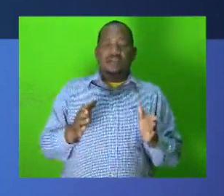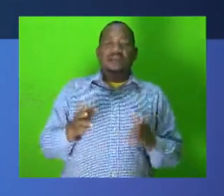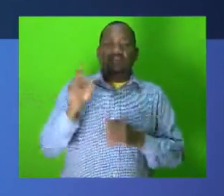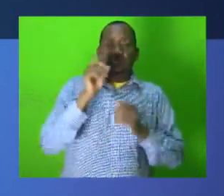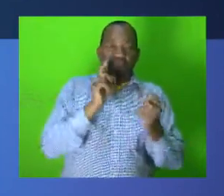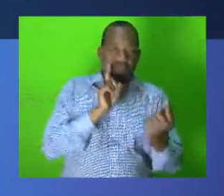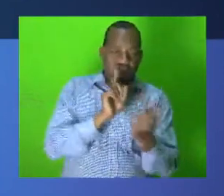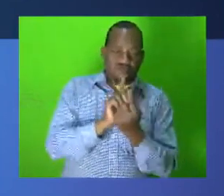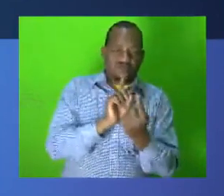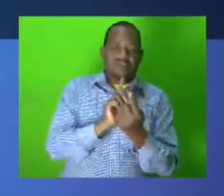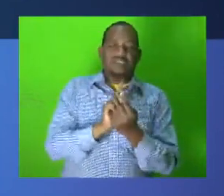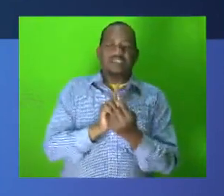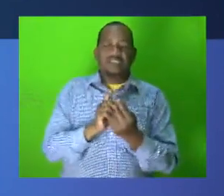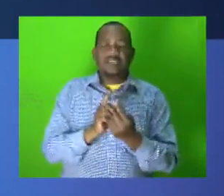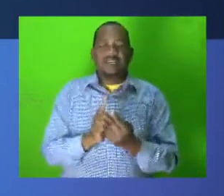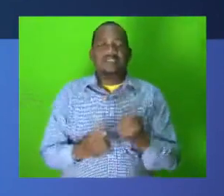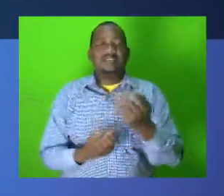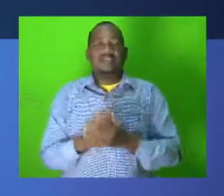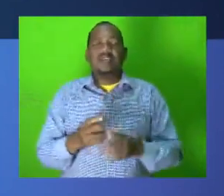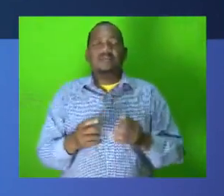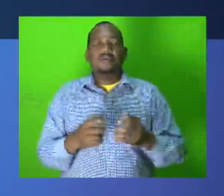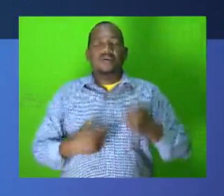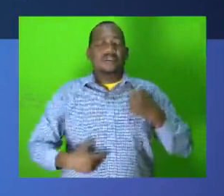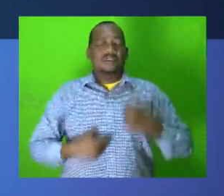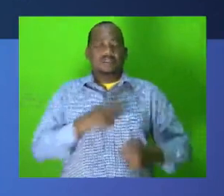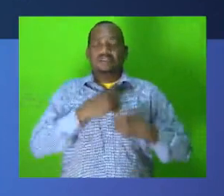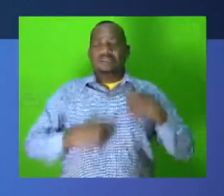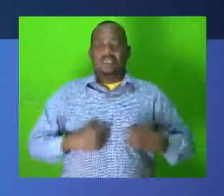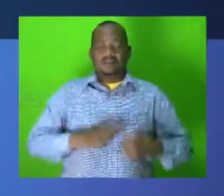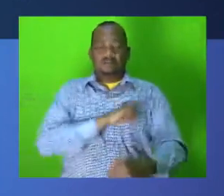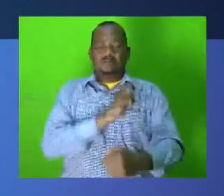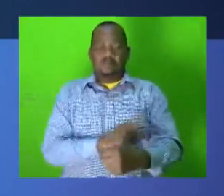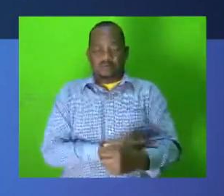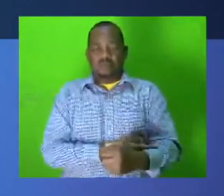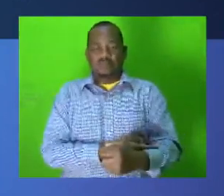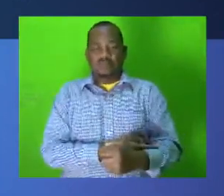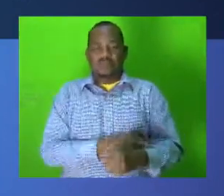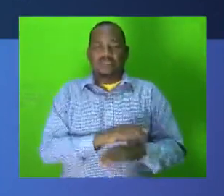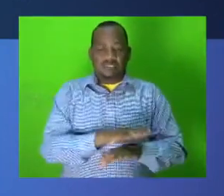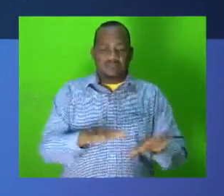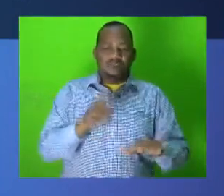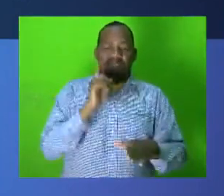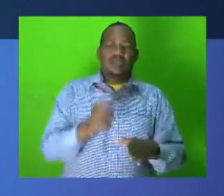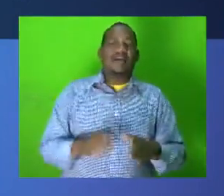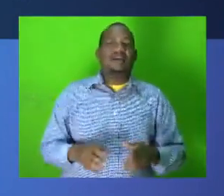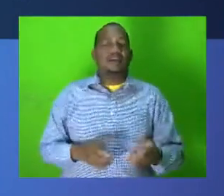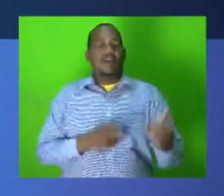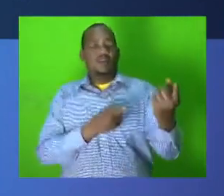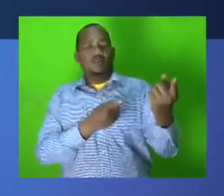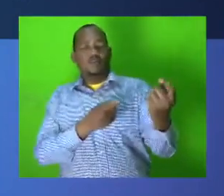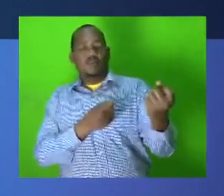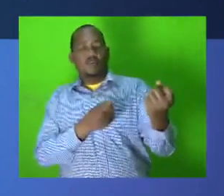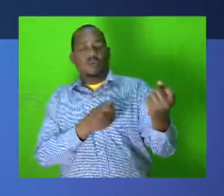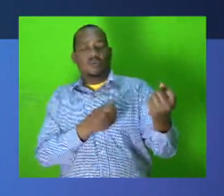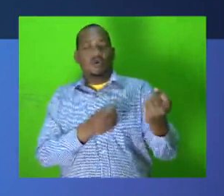with. Also, researcher must do his or her work, although the area with a poor